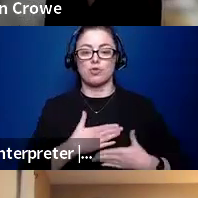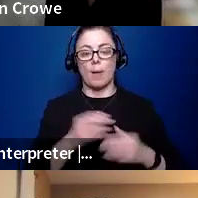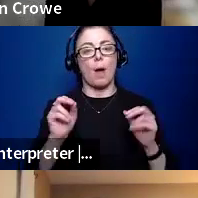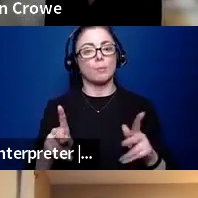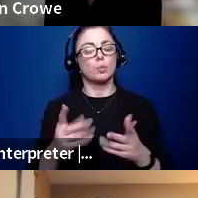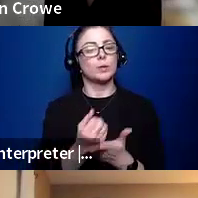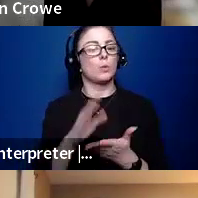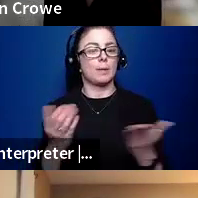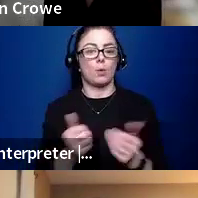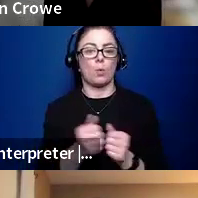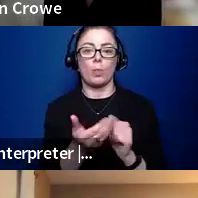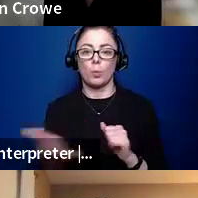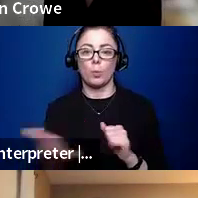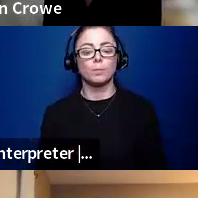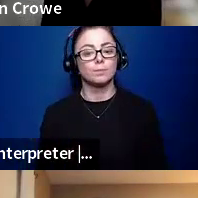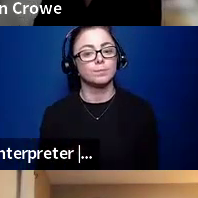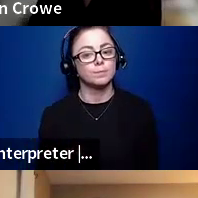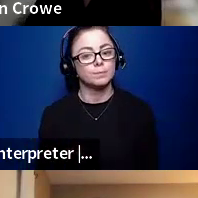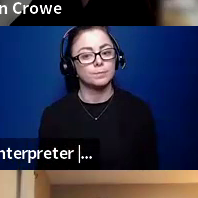all.